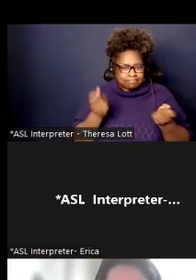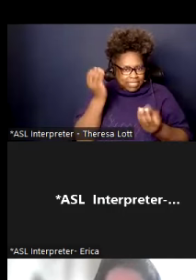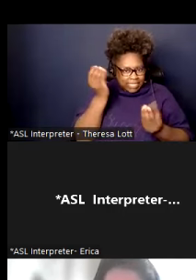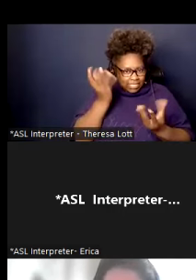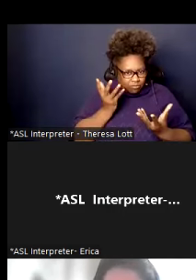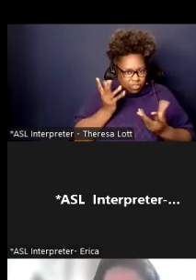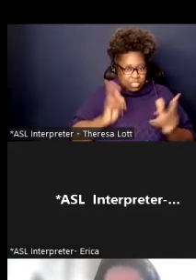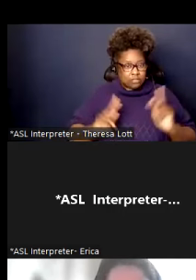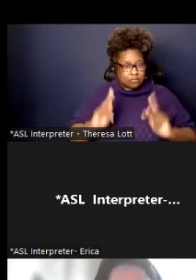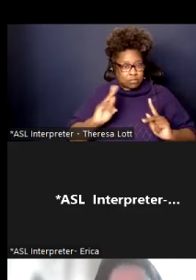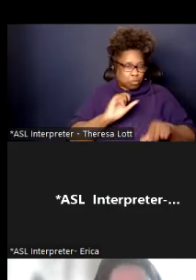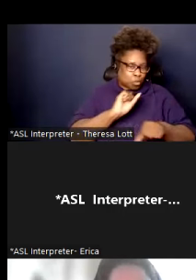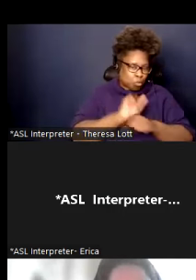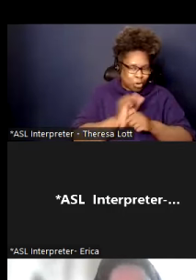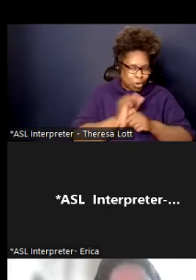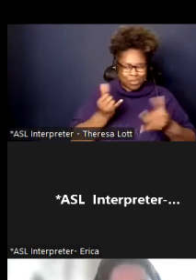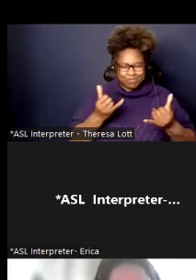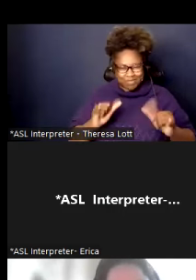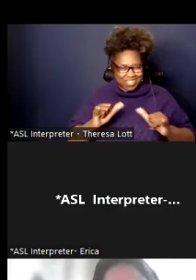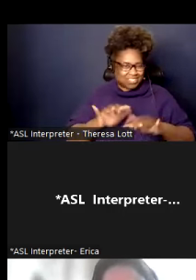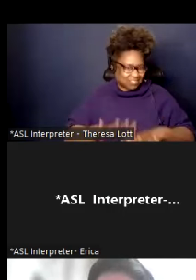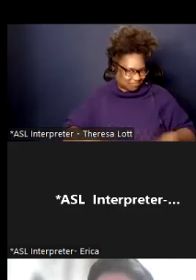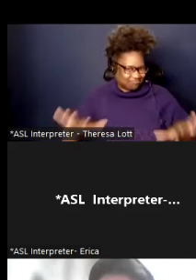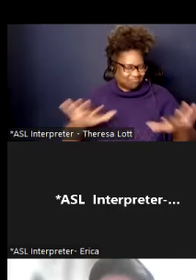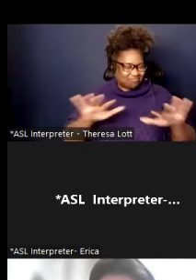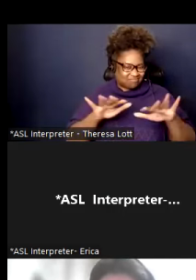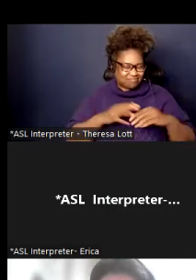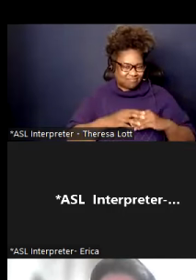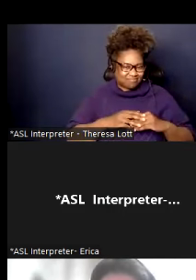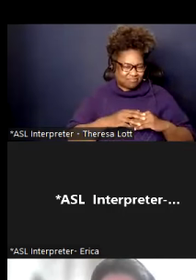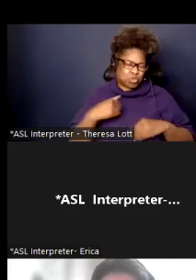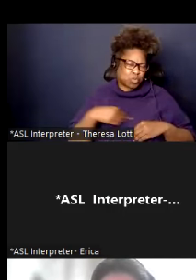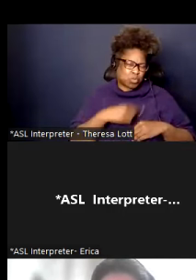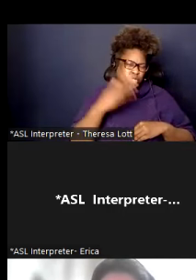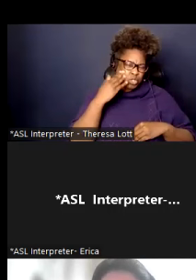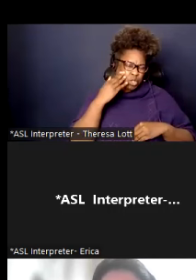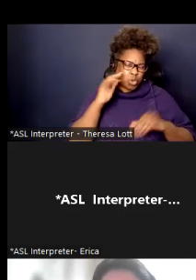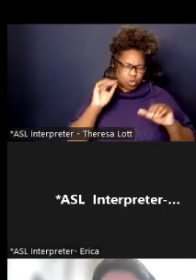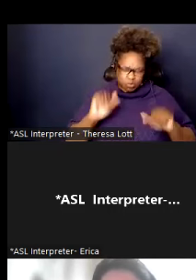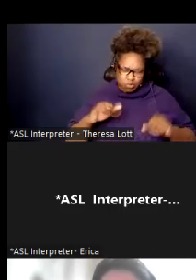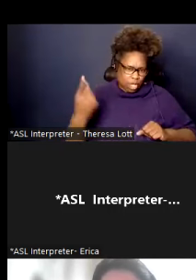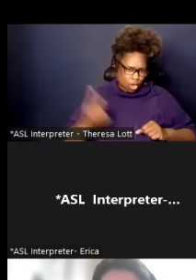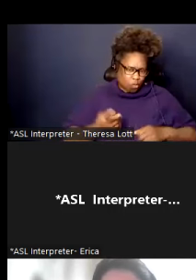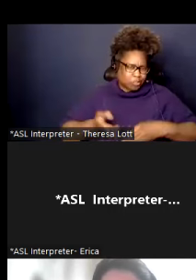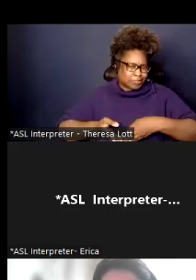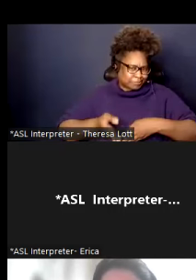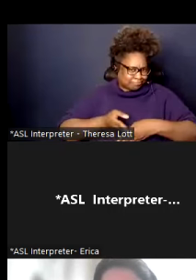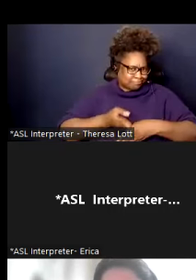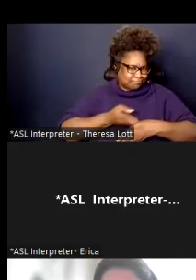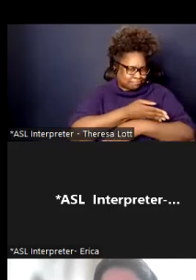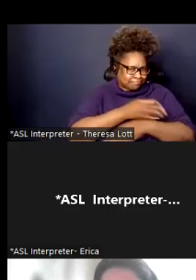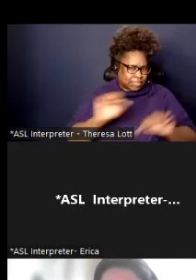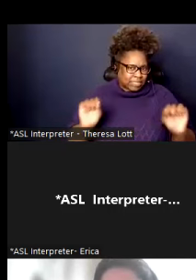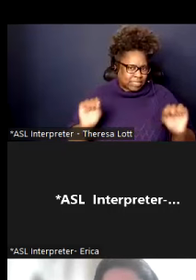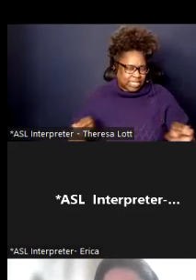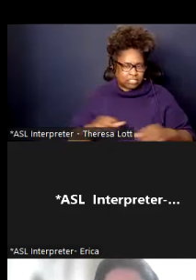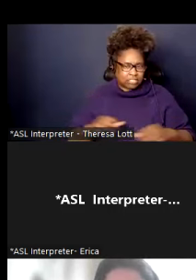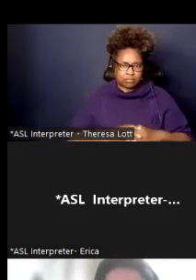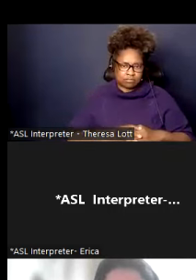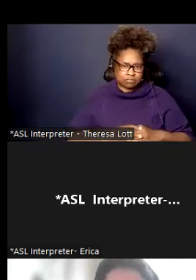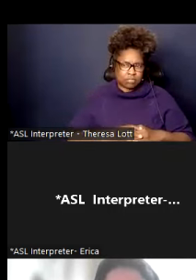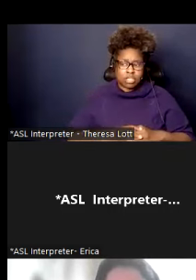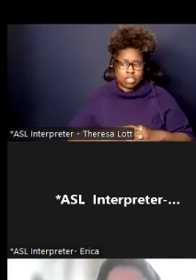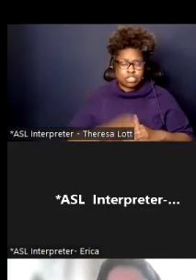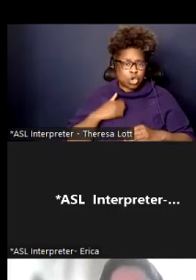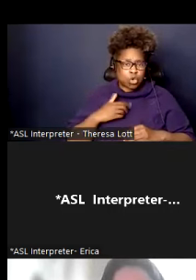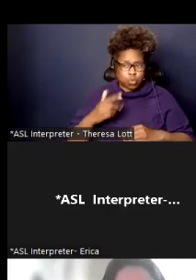play in this region, we also know that we can always improve. We've already made shifts based on the feedback that we've